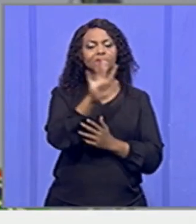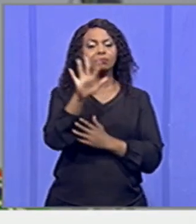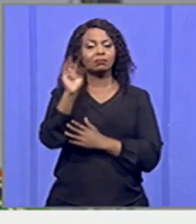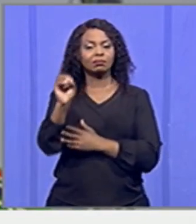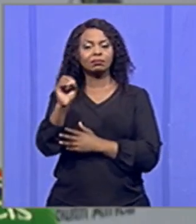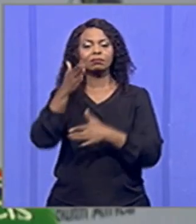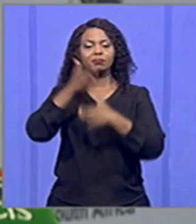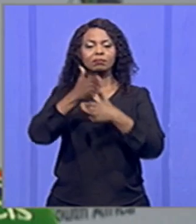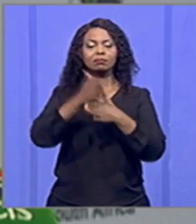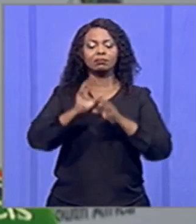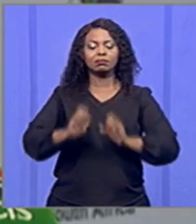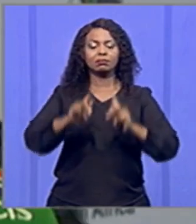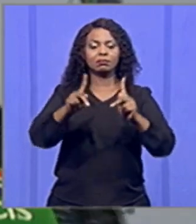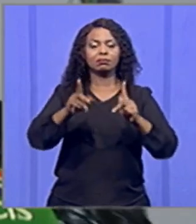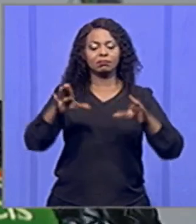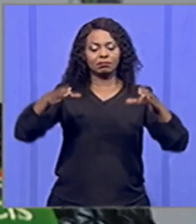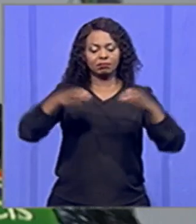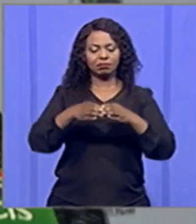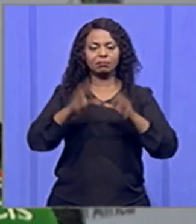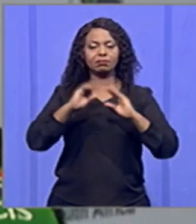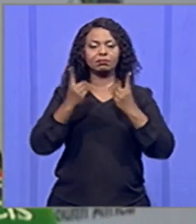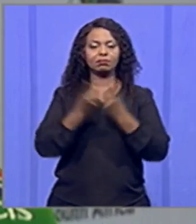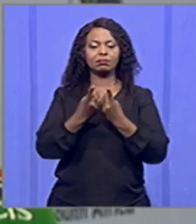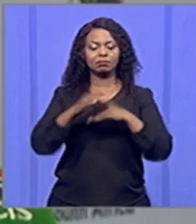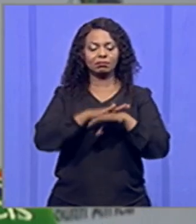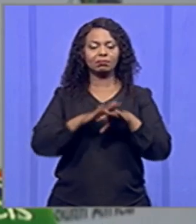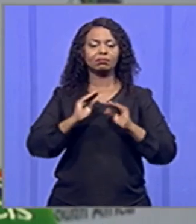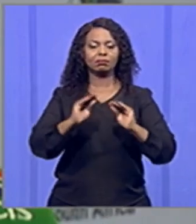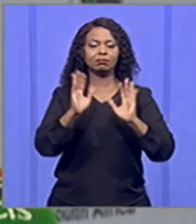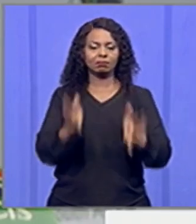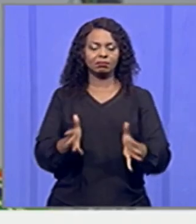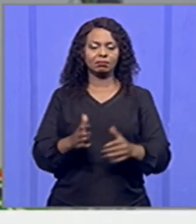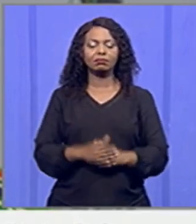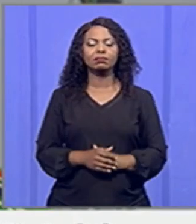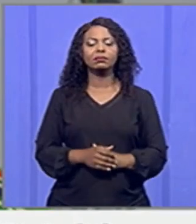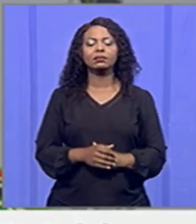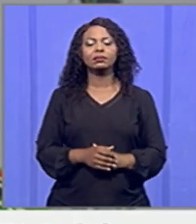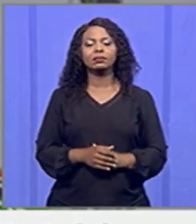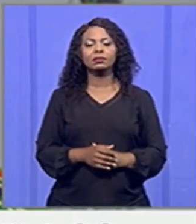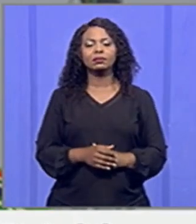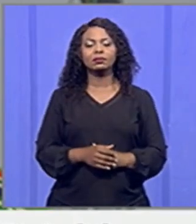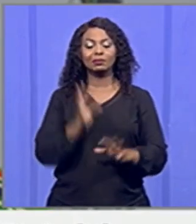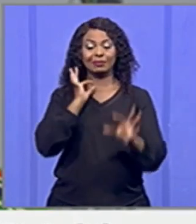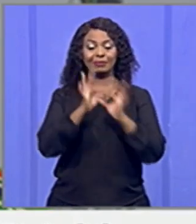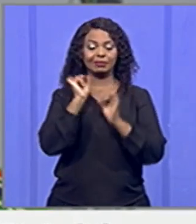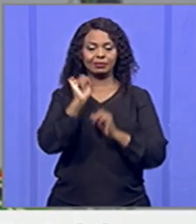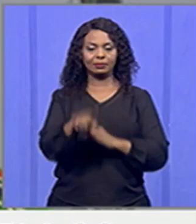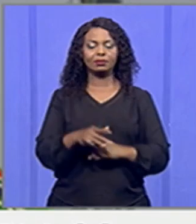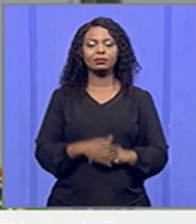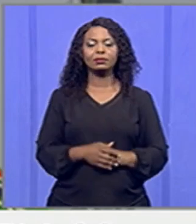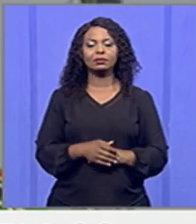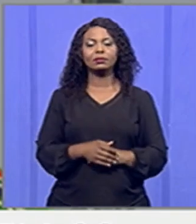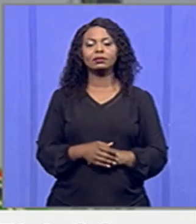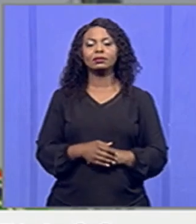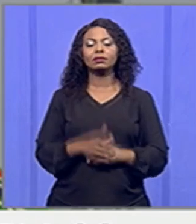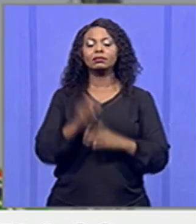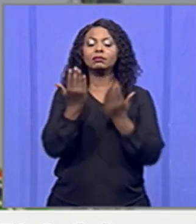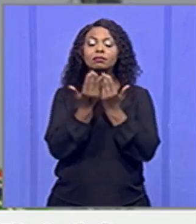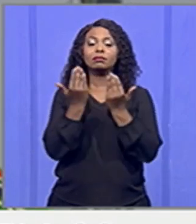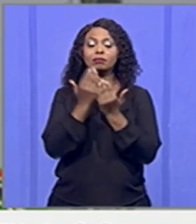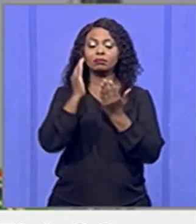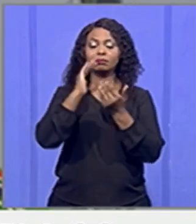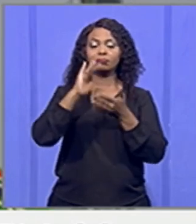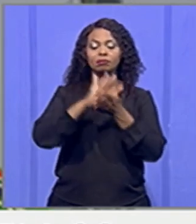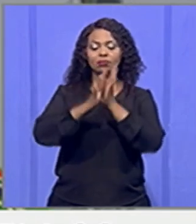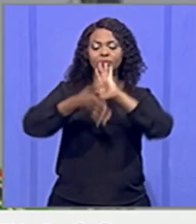opportunities just in the sector, excluding other departments. The upgrading and maintenance of school infrastructure remain a